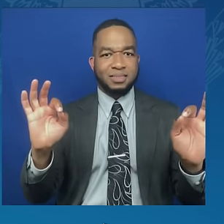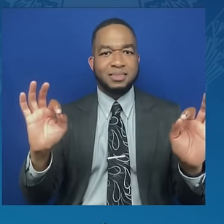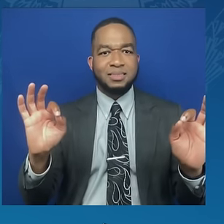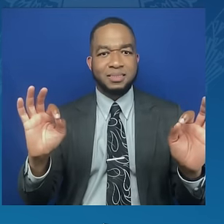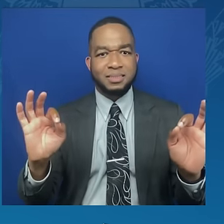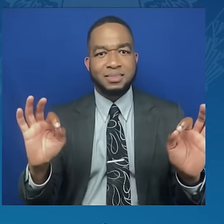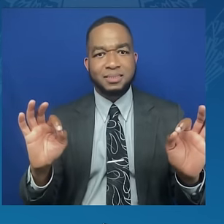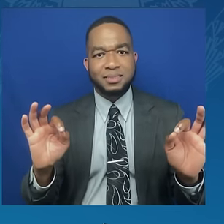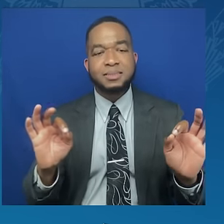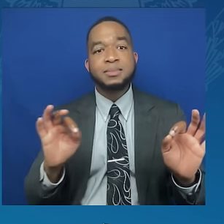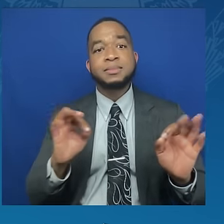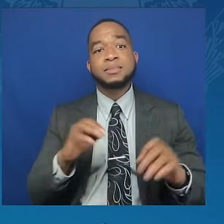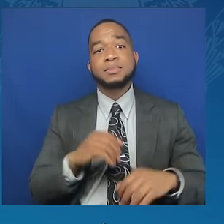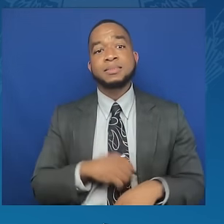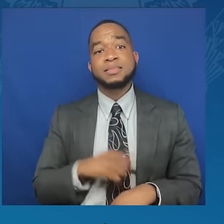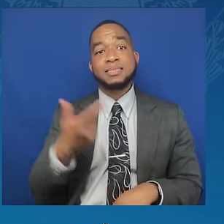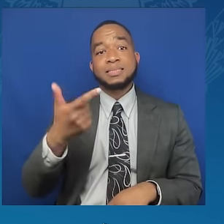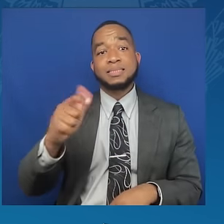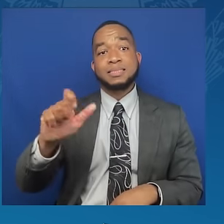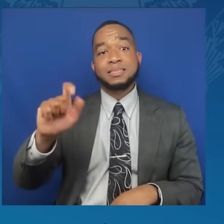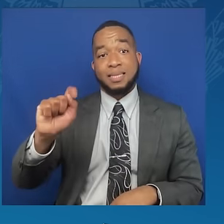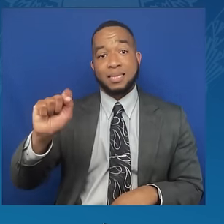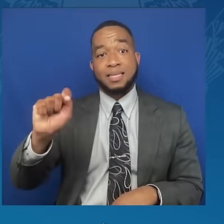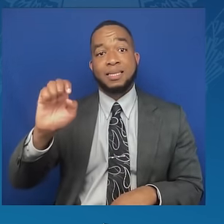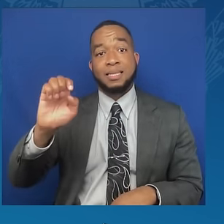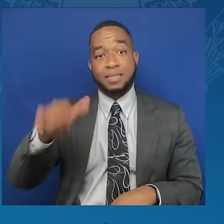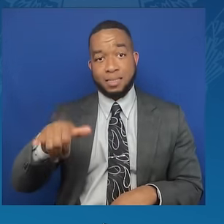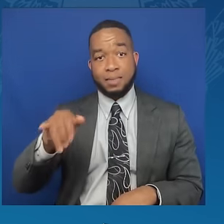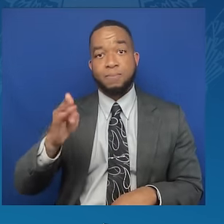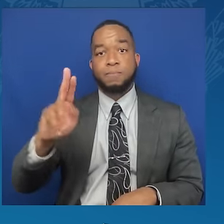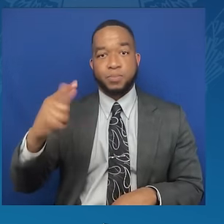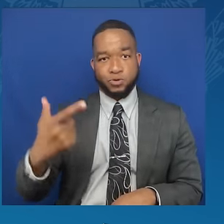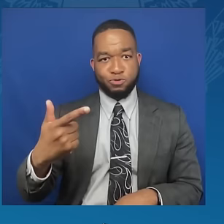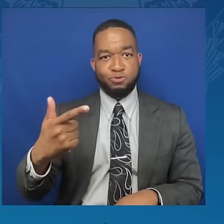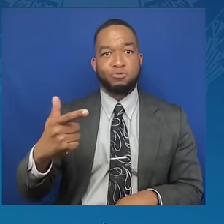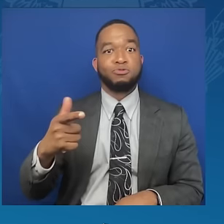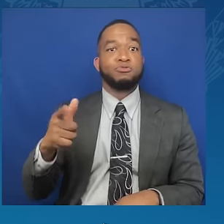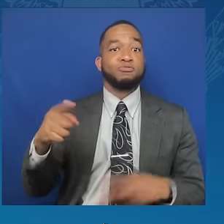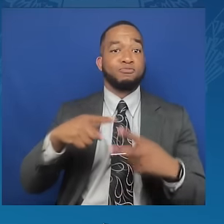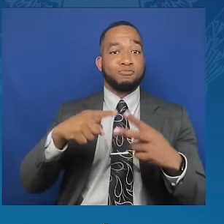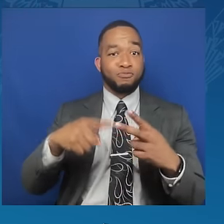of Ferguson, and on this bridge right here in Selma.